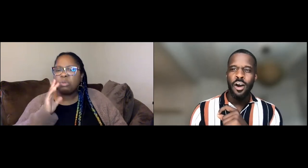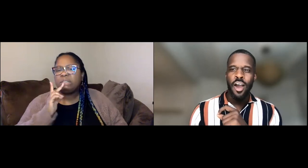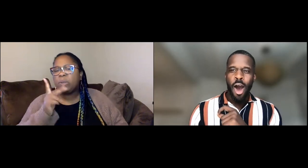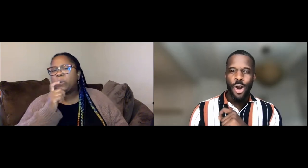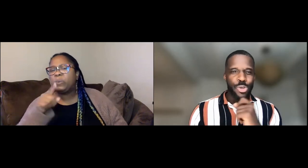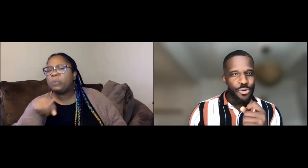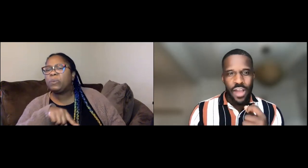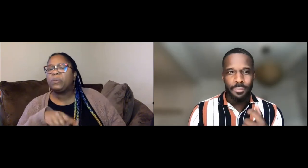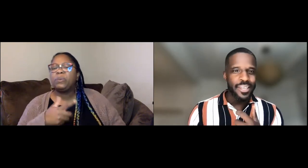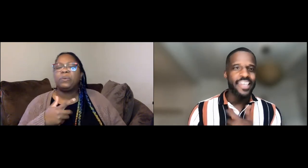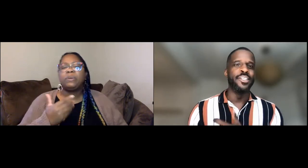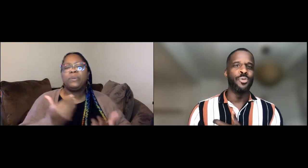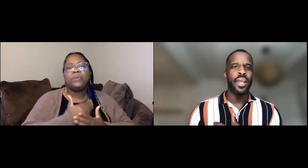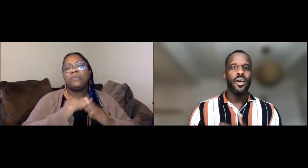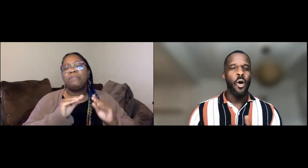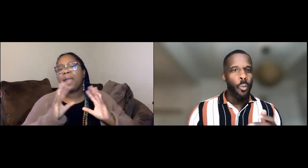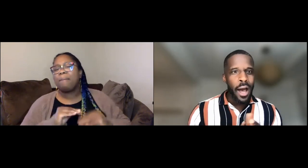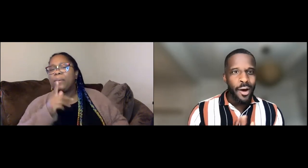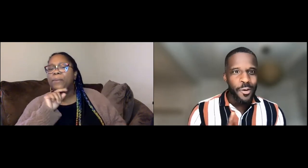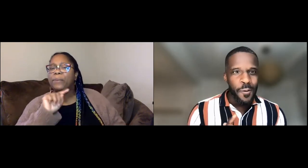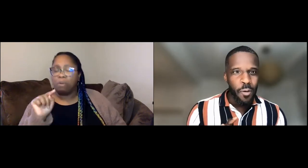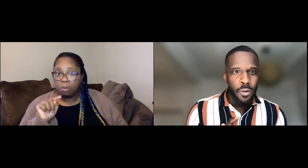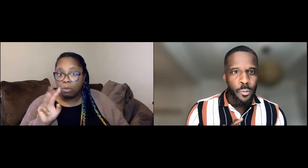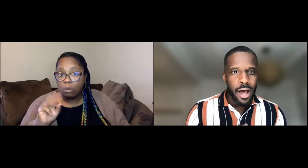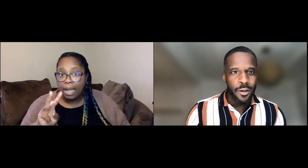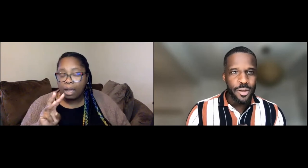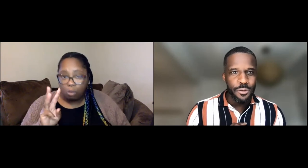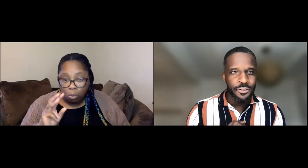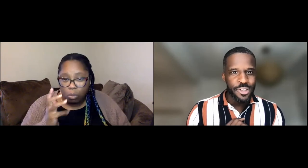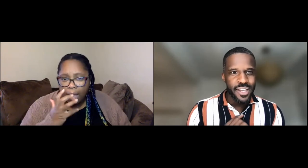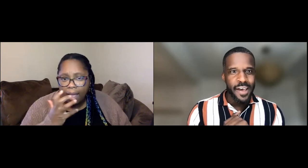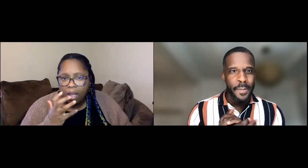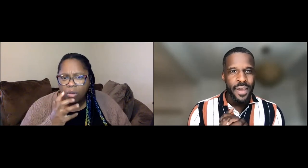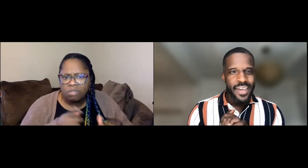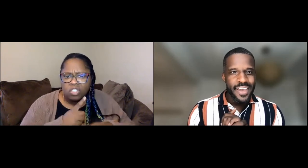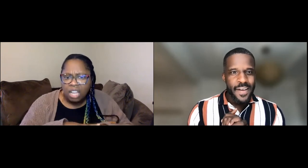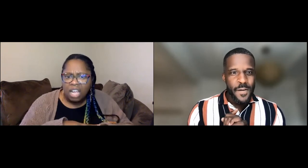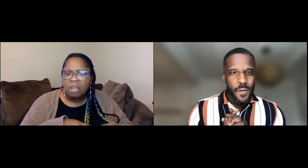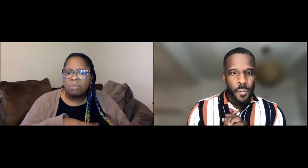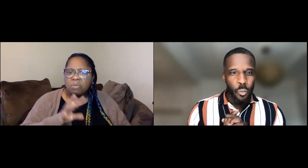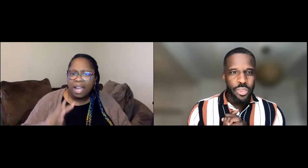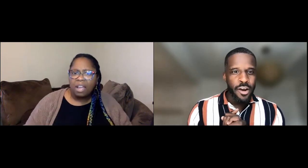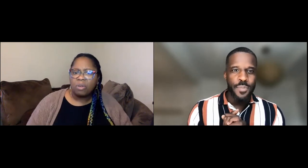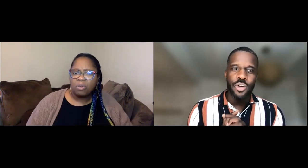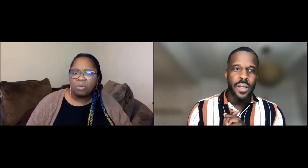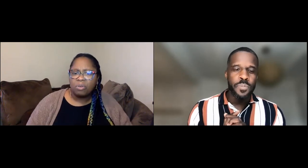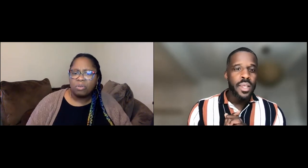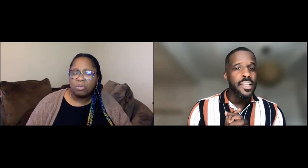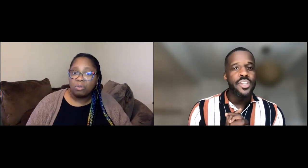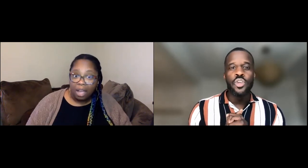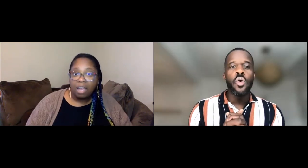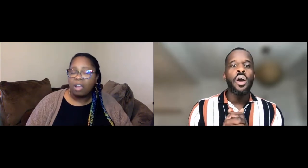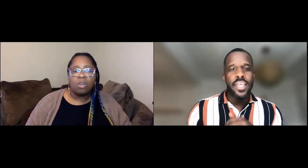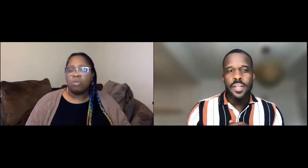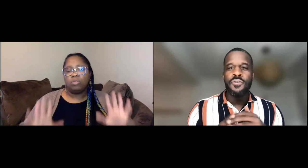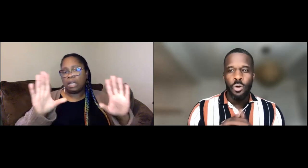of our new family is, right? Oh, wow. Wow. Your first time with our community. Listen,